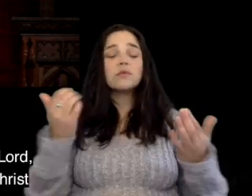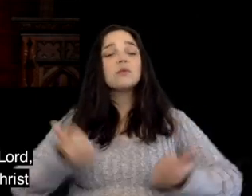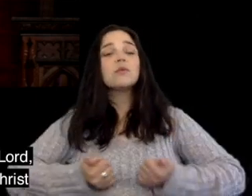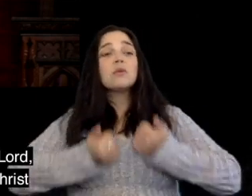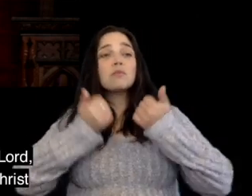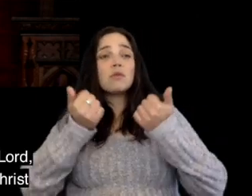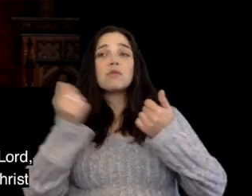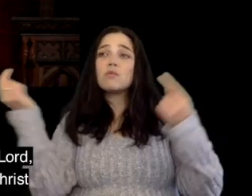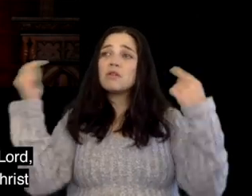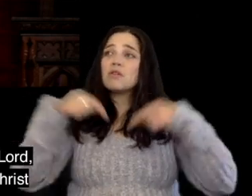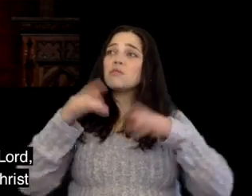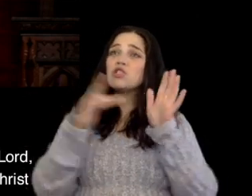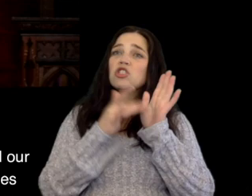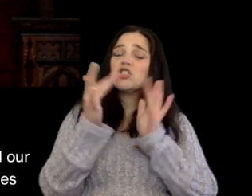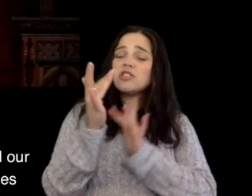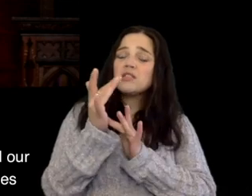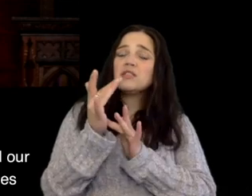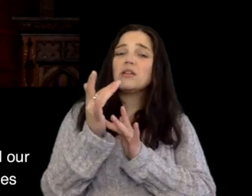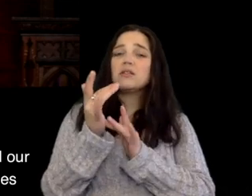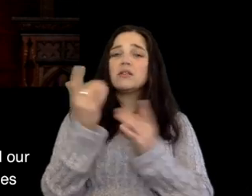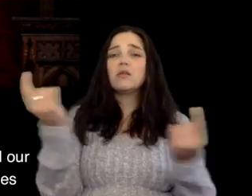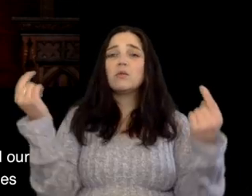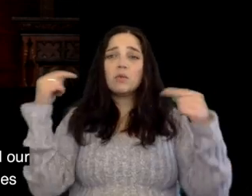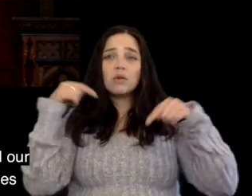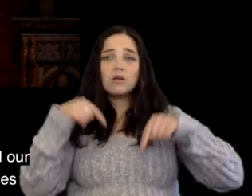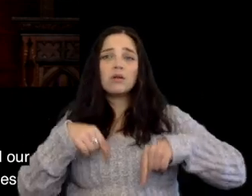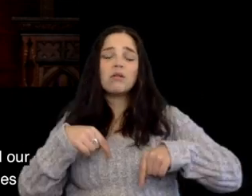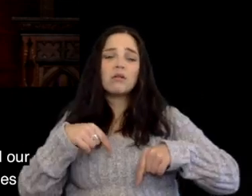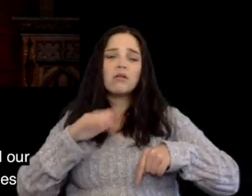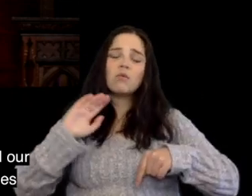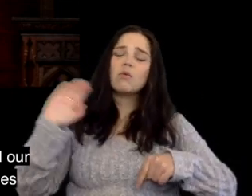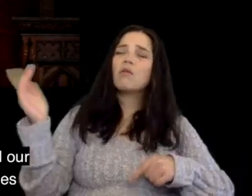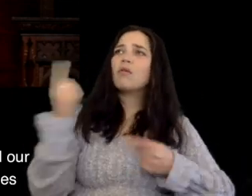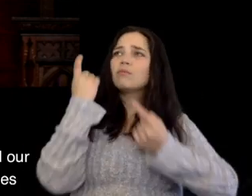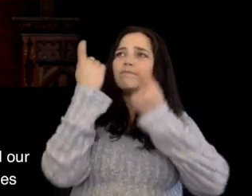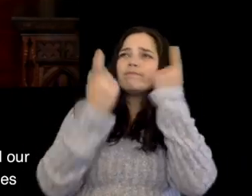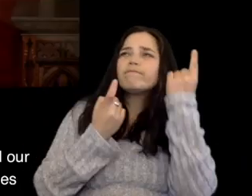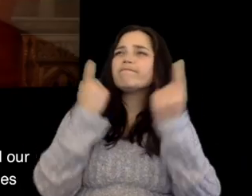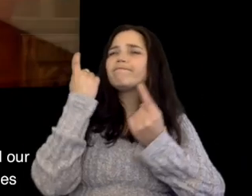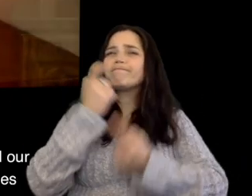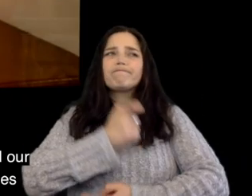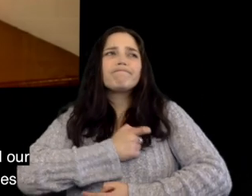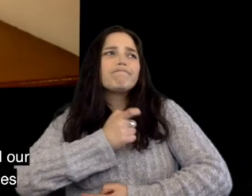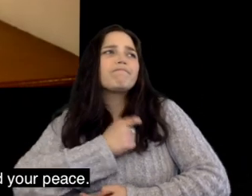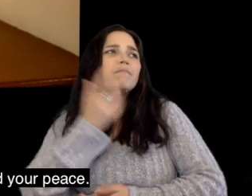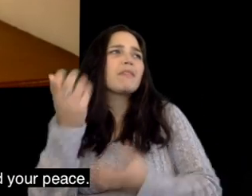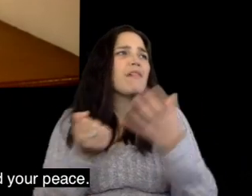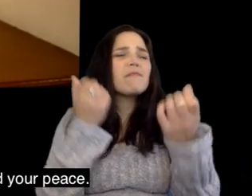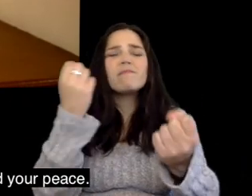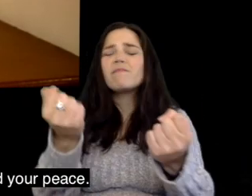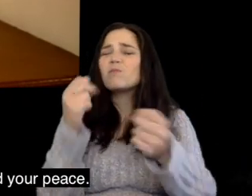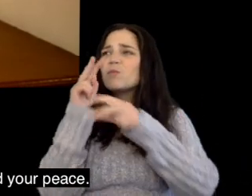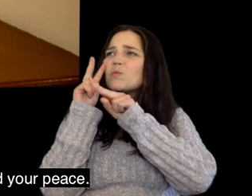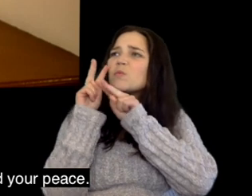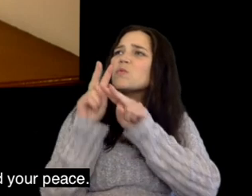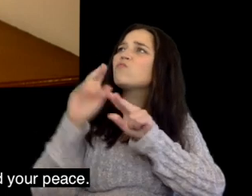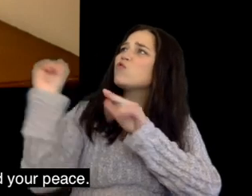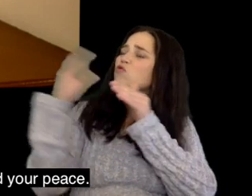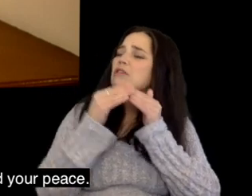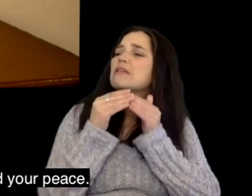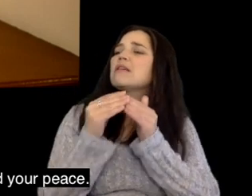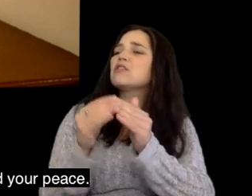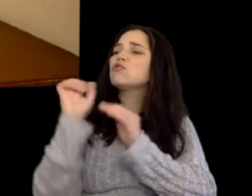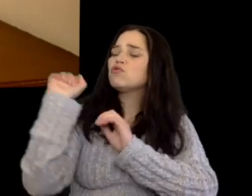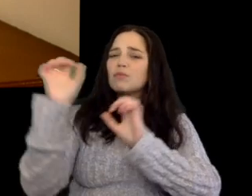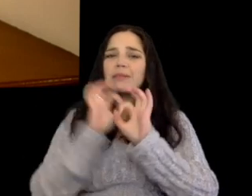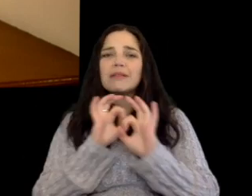And so this morning, Lord, we come to Jesus Christ and we come with all our worries and anxieties, looking for your guidance and